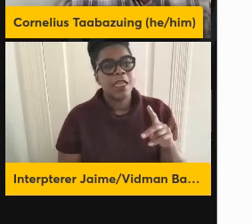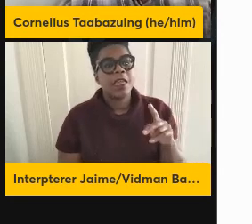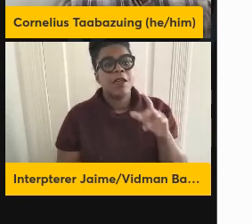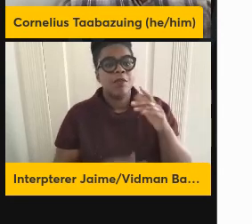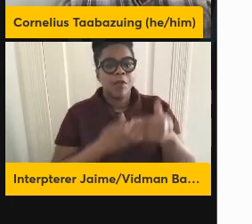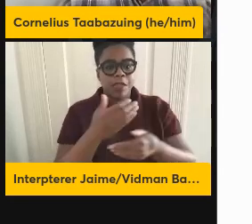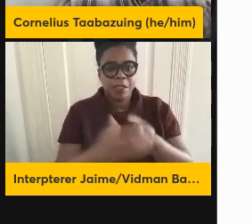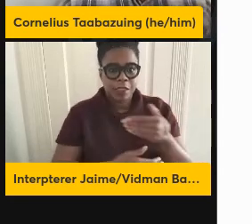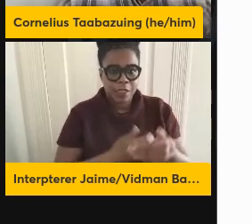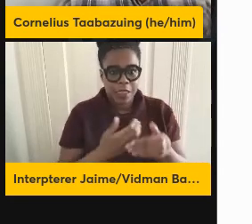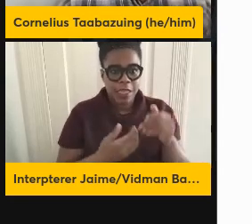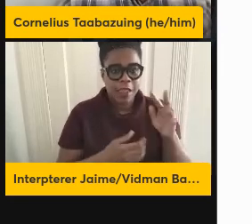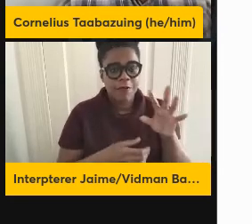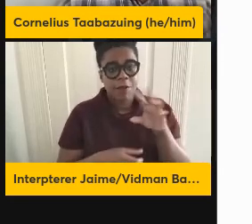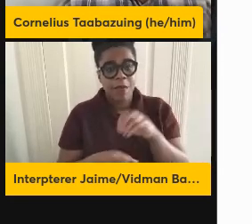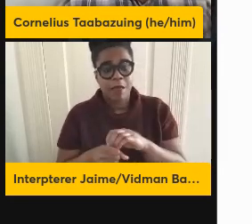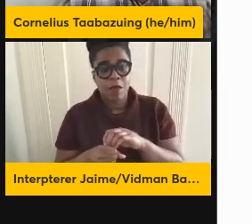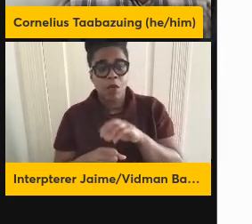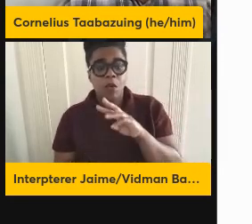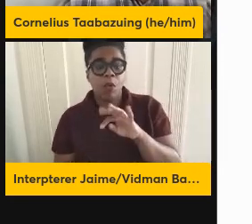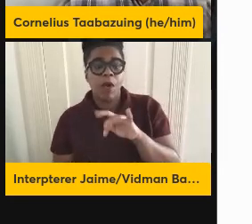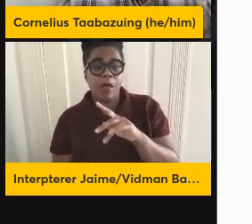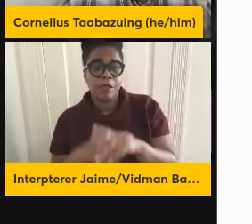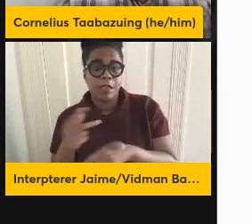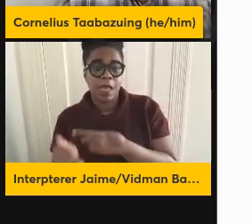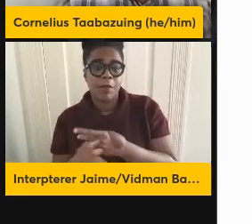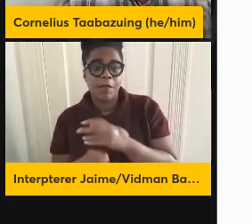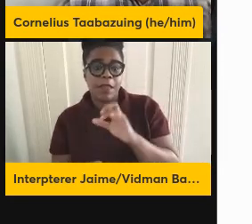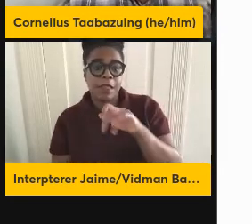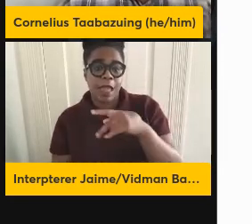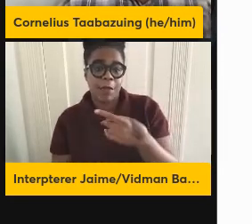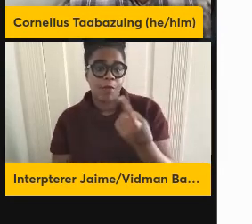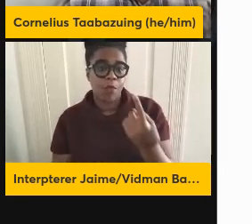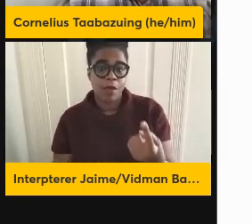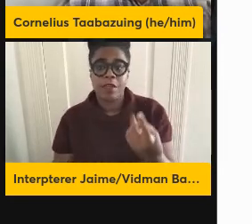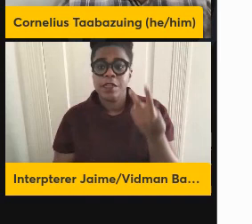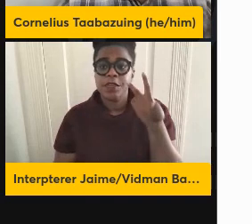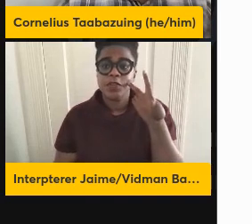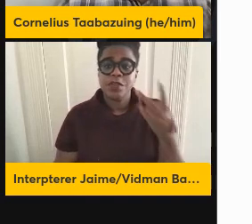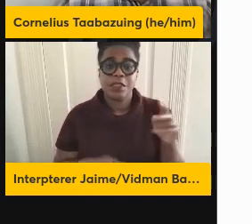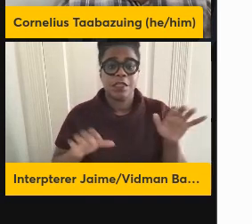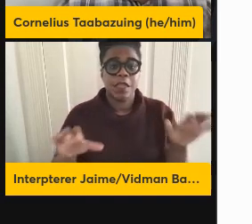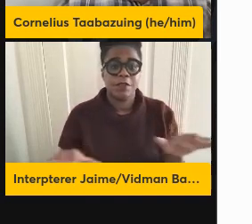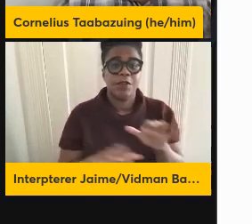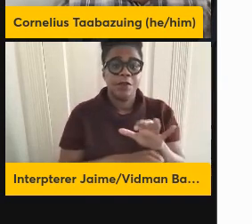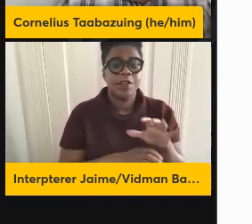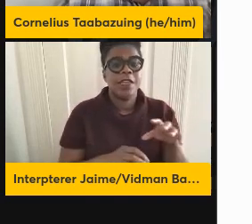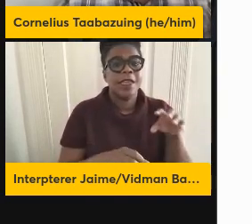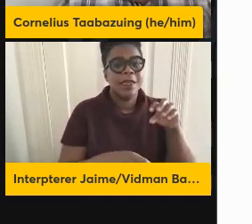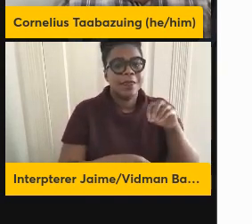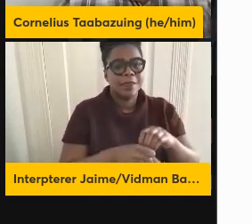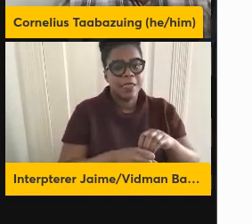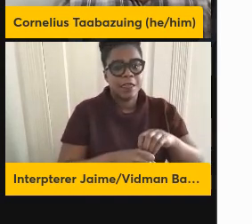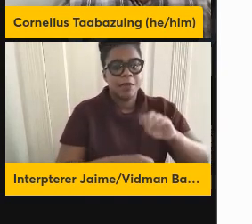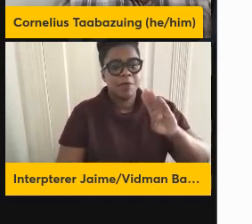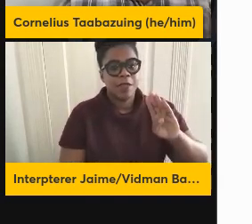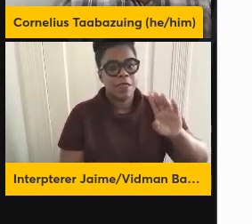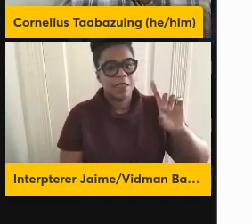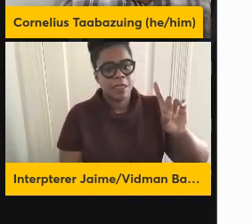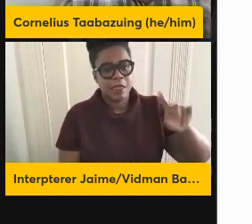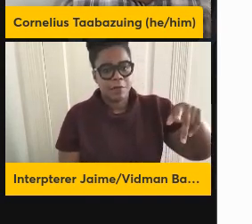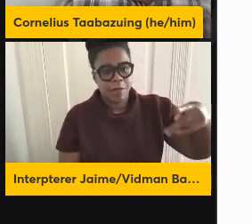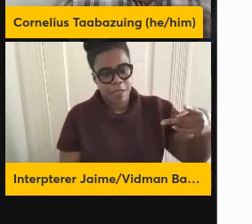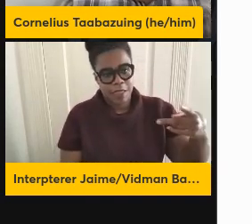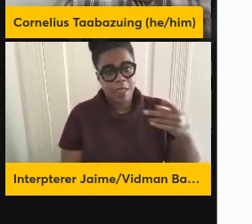processing. If you put back wild-type caspase-1, you see that there's some aberrant activation, but it's further enhanced by VBP. And